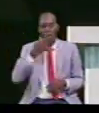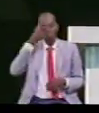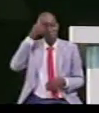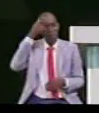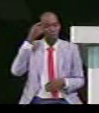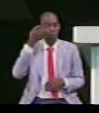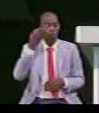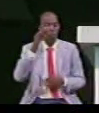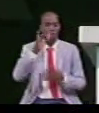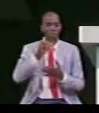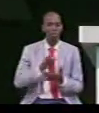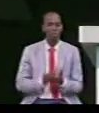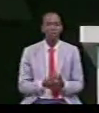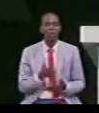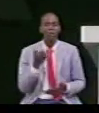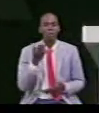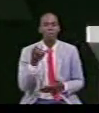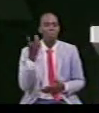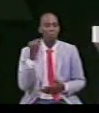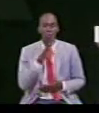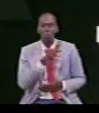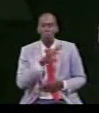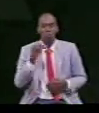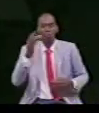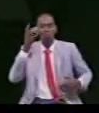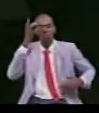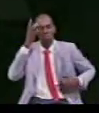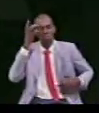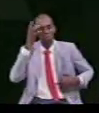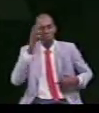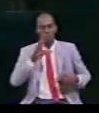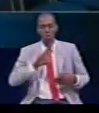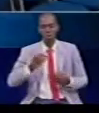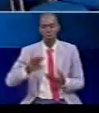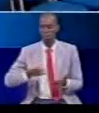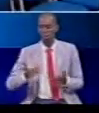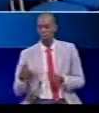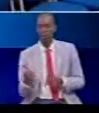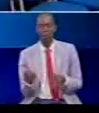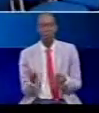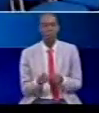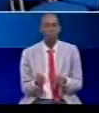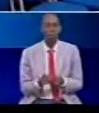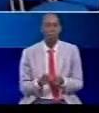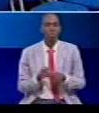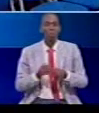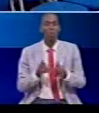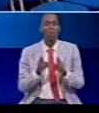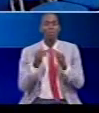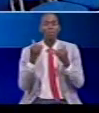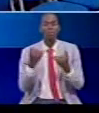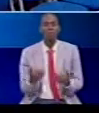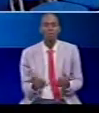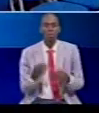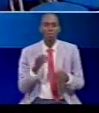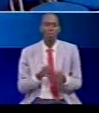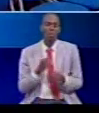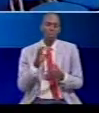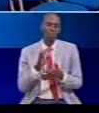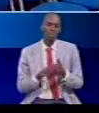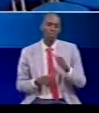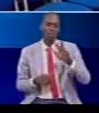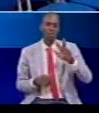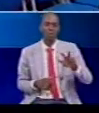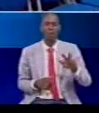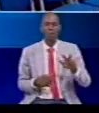that, there was no disease. There was no death even. But now, in chapter 3,